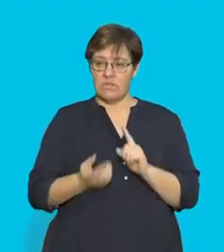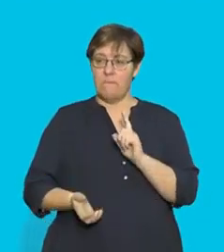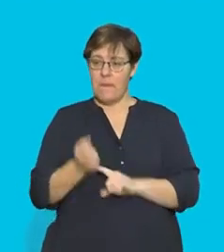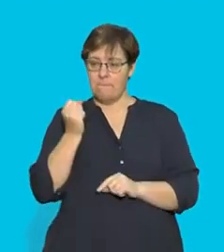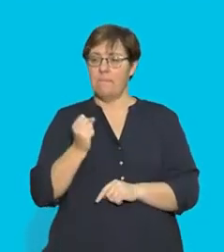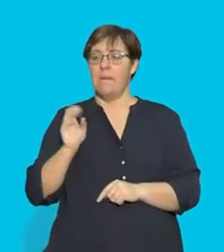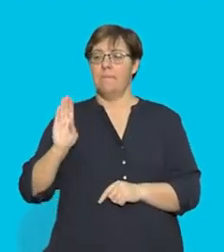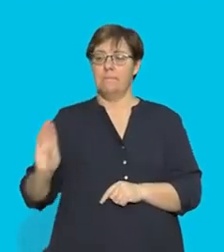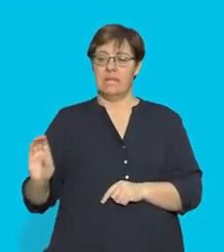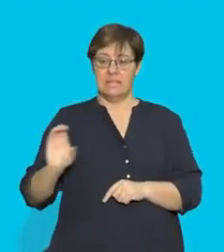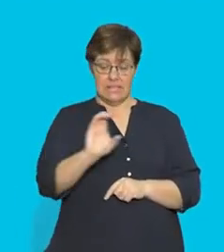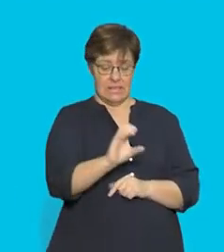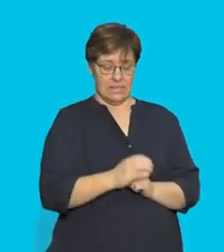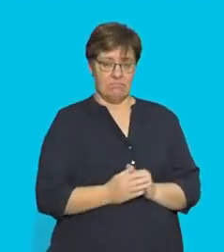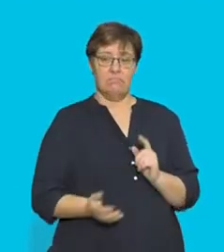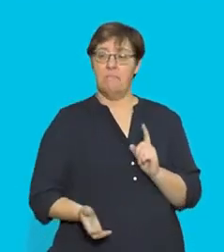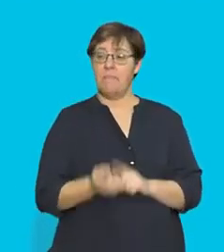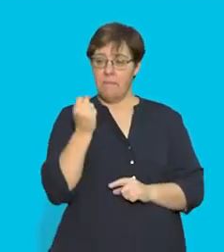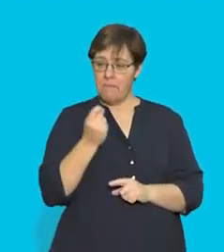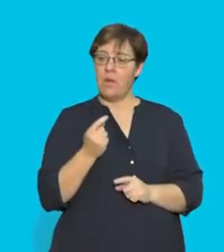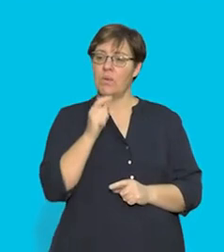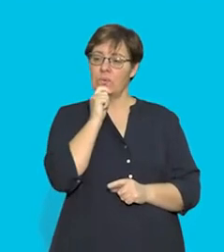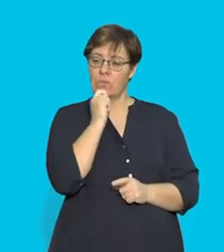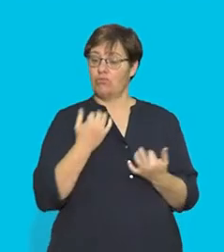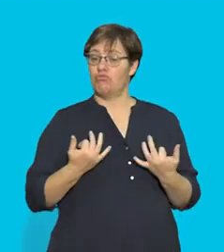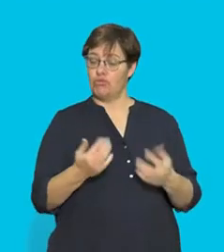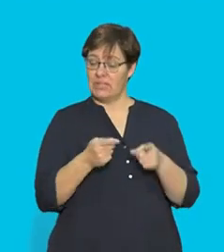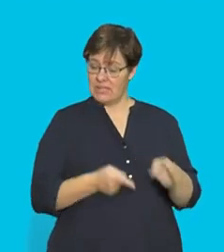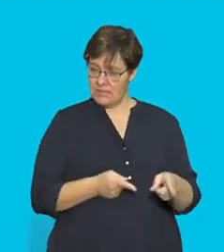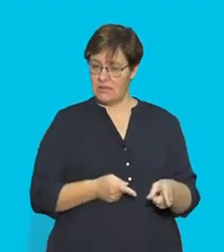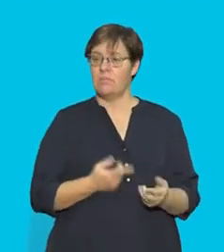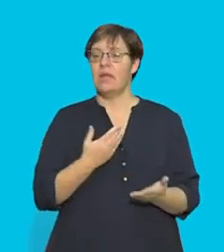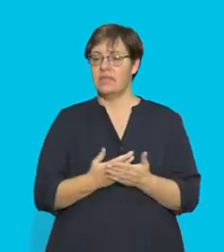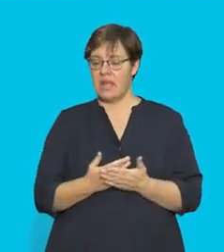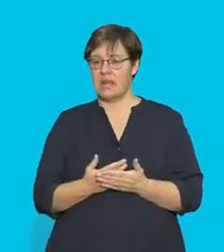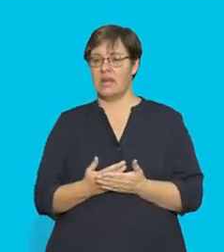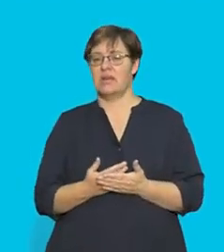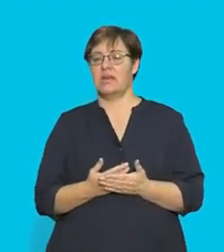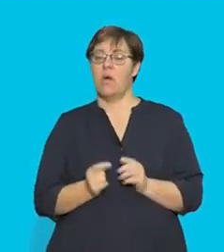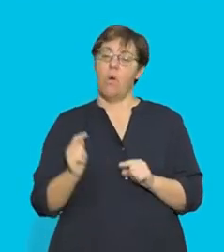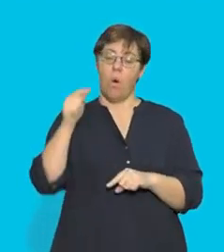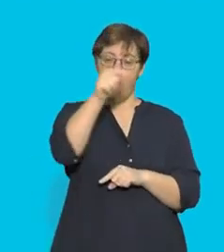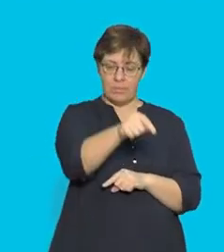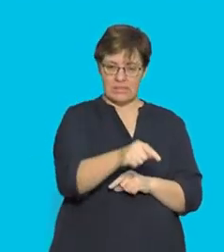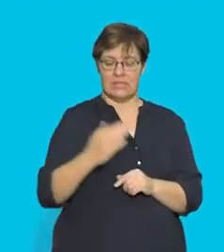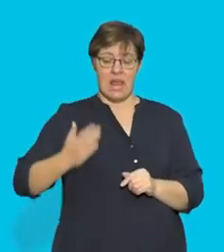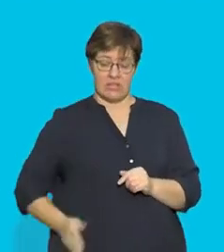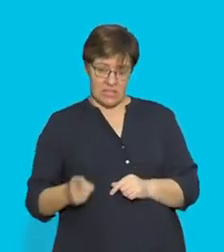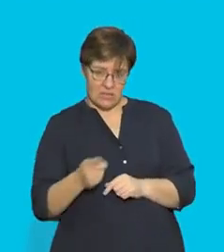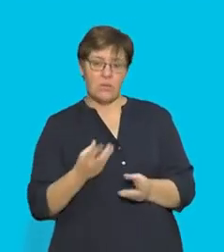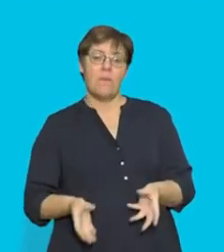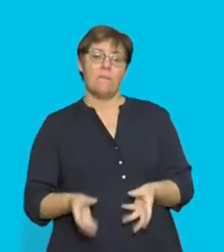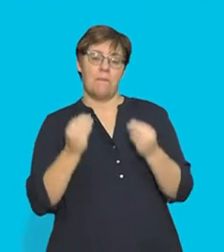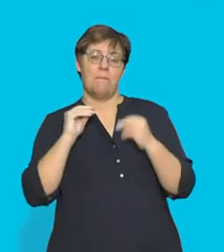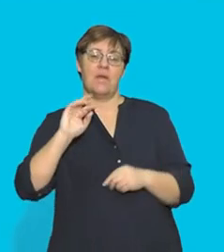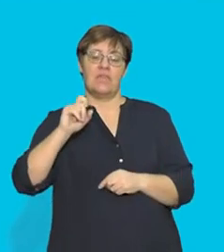BC. And once we found BC using the green triangle, we can then use opposite and adjacent to find theta